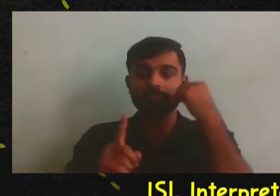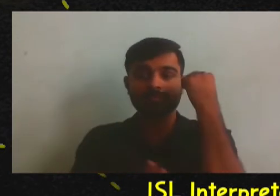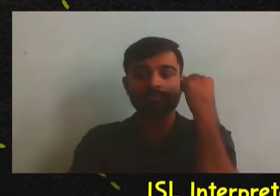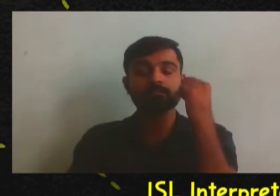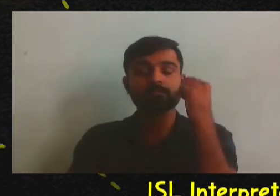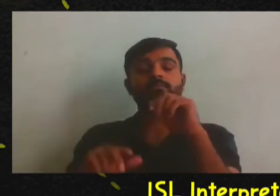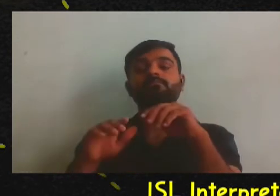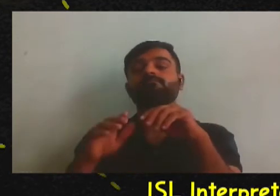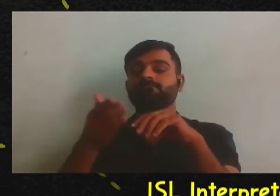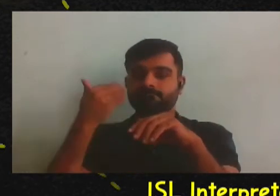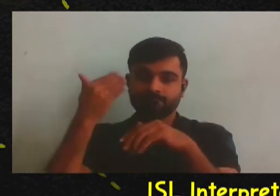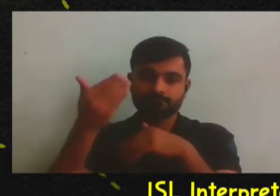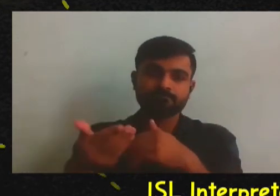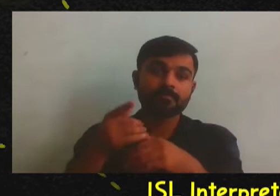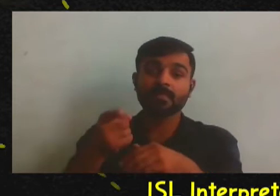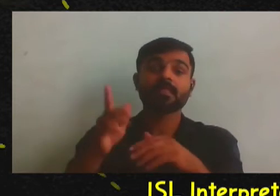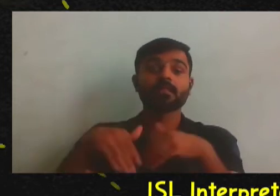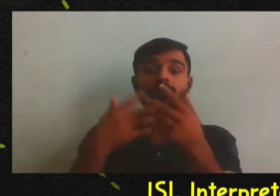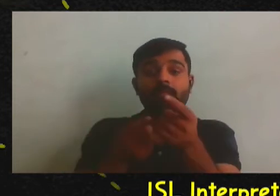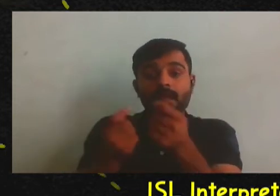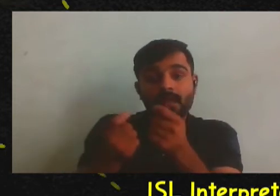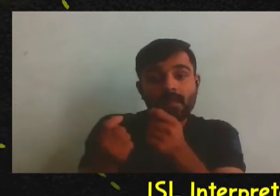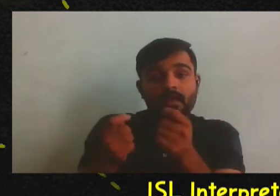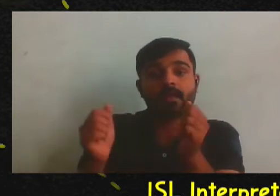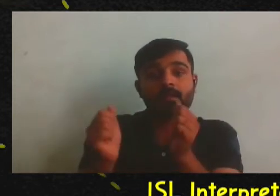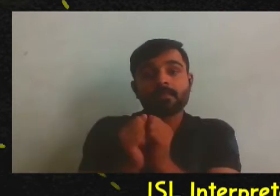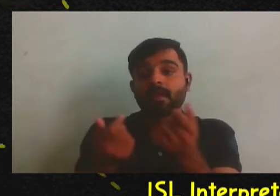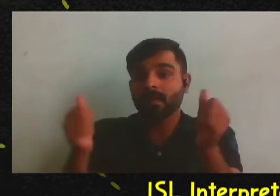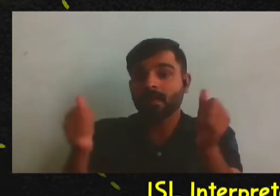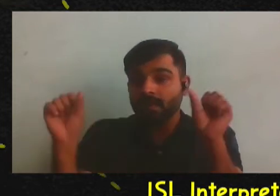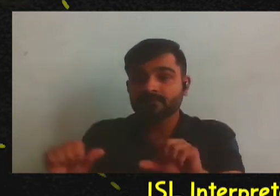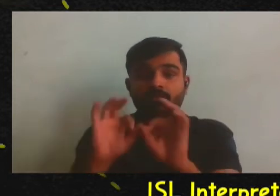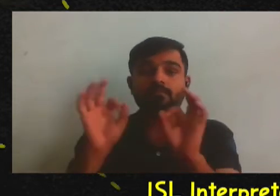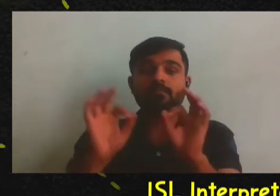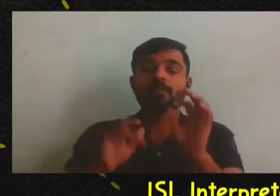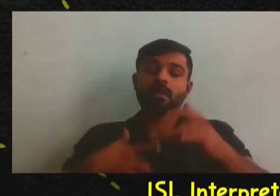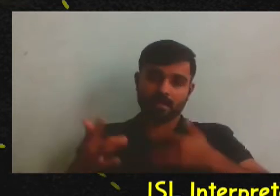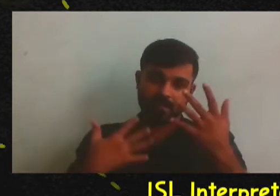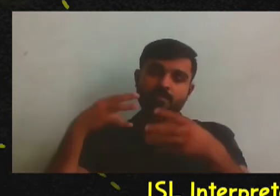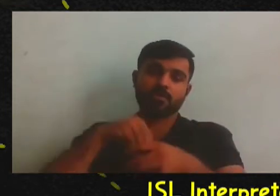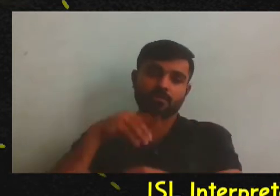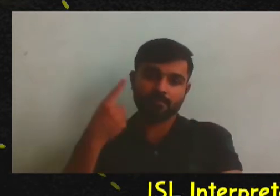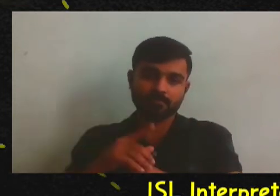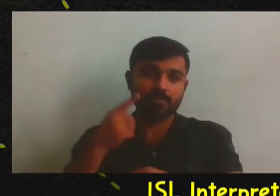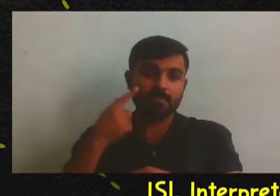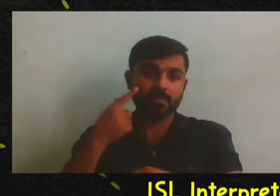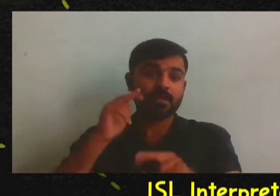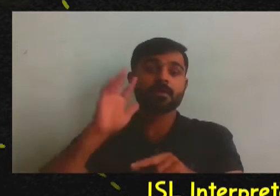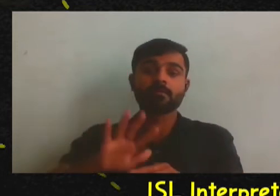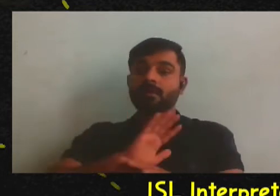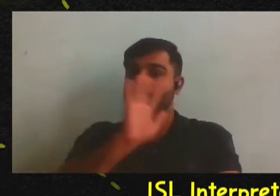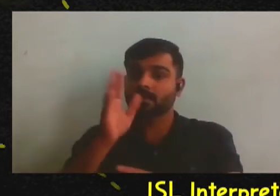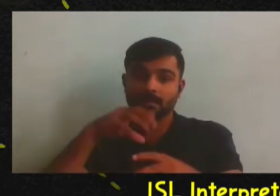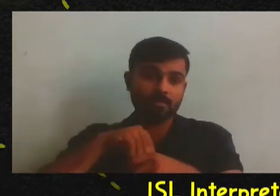back? Because then you're dealing not with the crisis, but more with the emotional status, right? If you haven't been able to